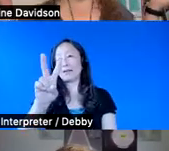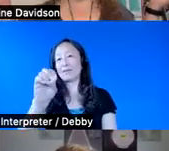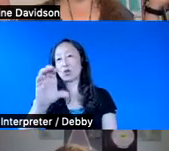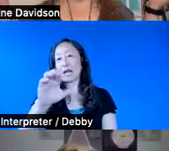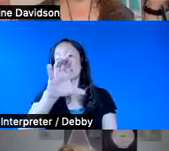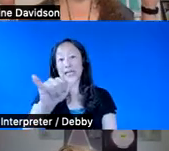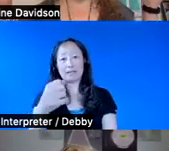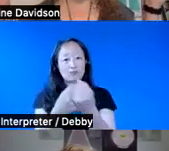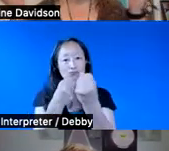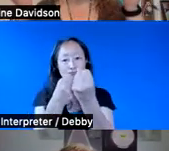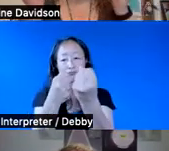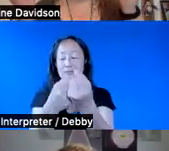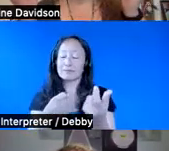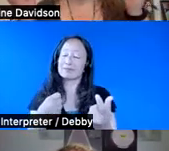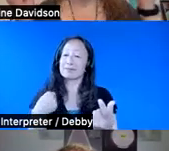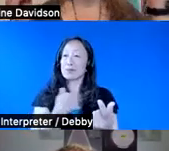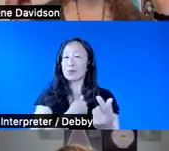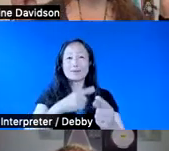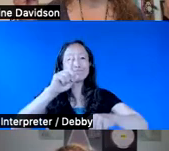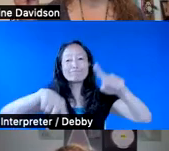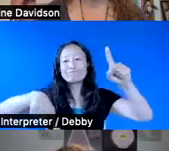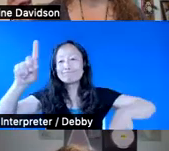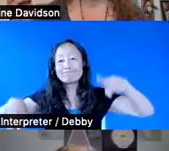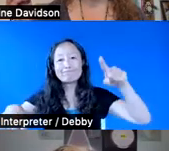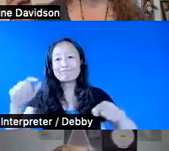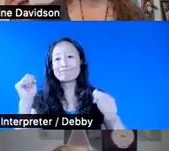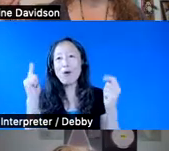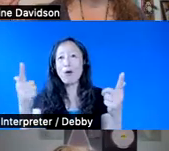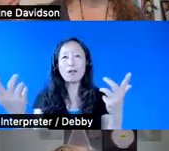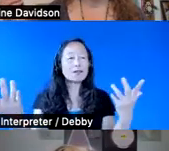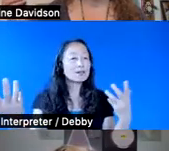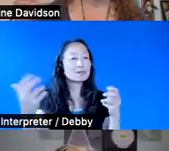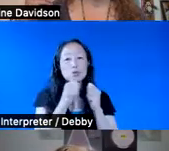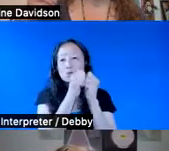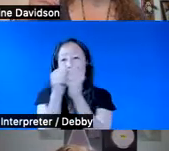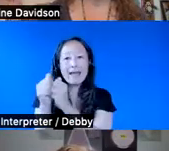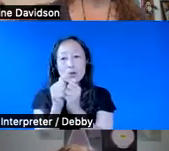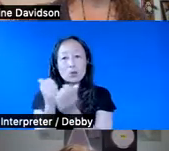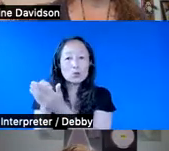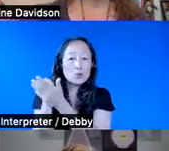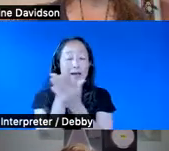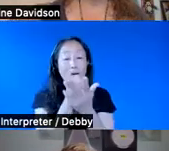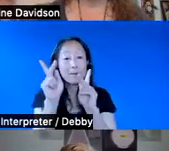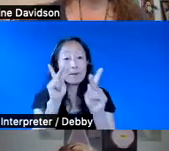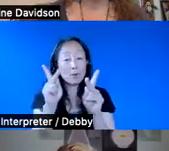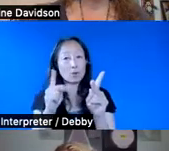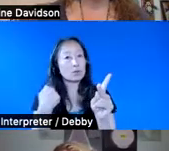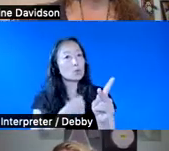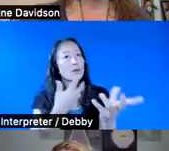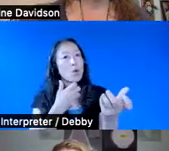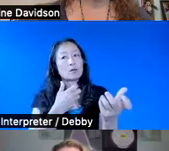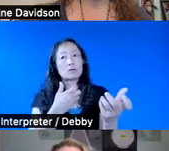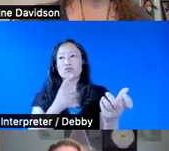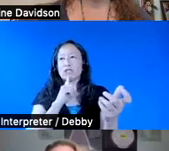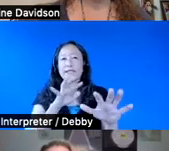We're all pieces of the puzzle that come together to help the people, right? To change the conditions that make